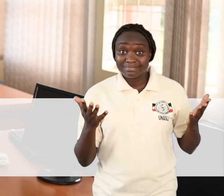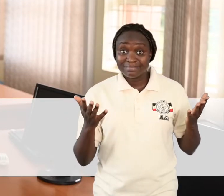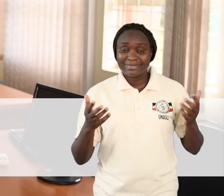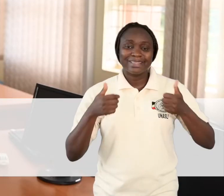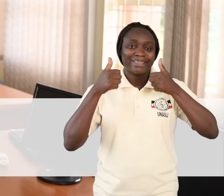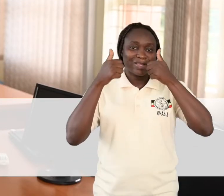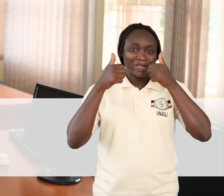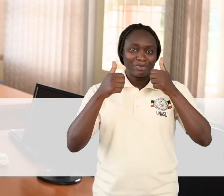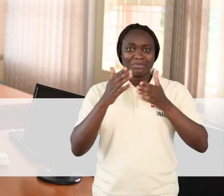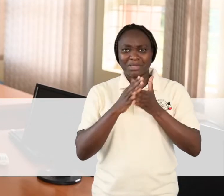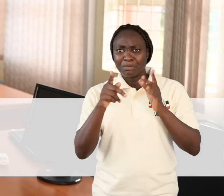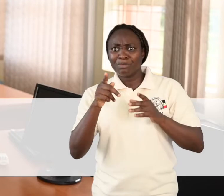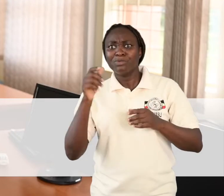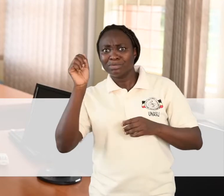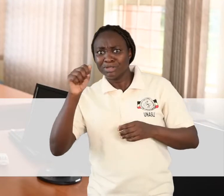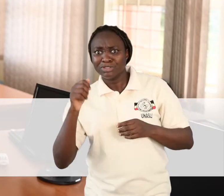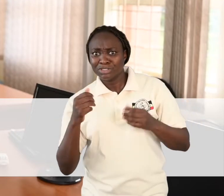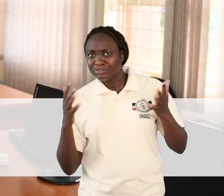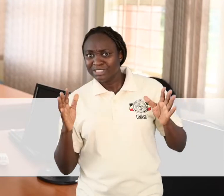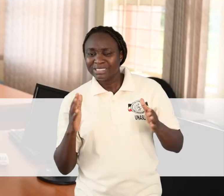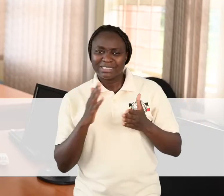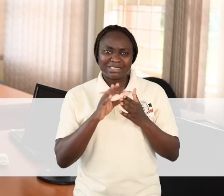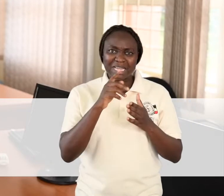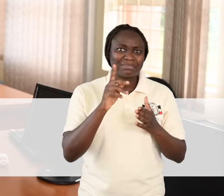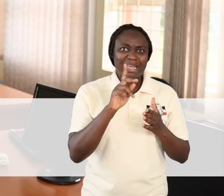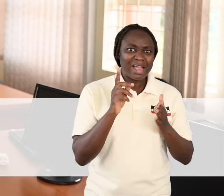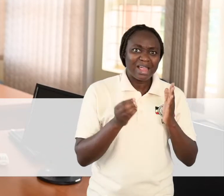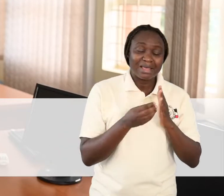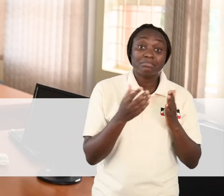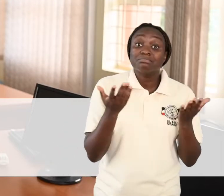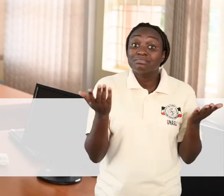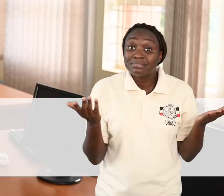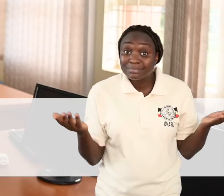Okay. Some people are saying yes, some are saying no.